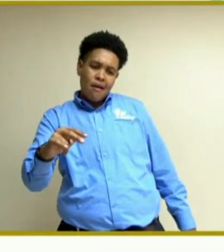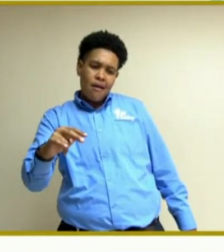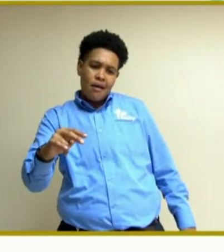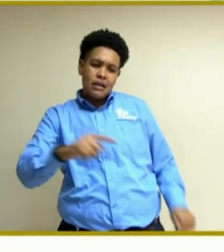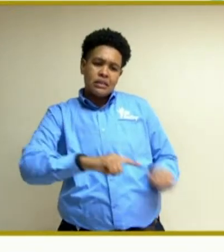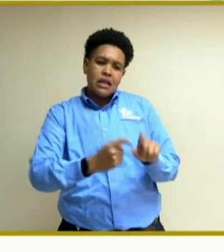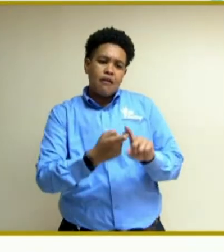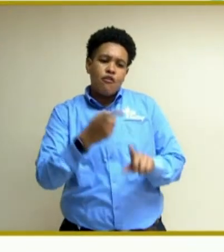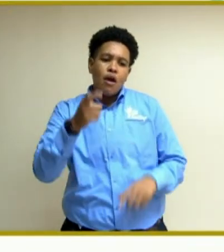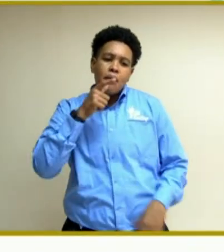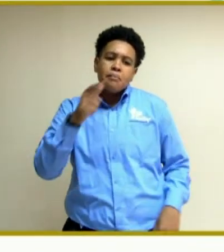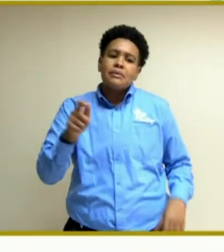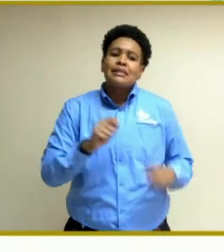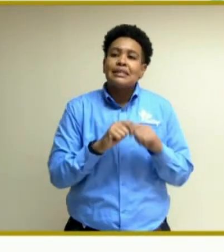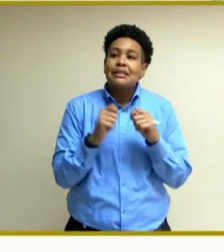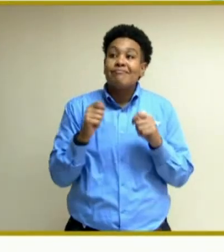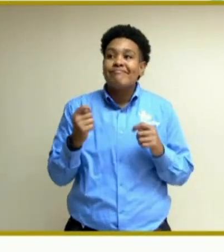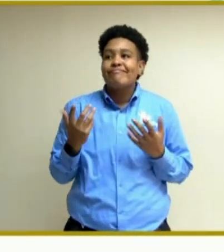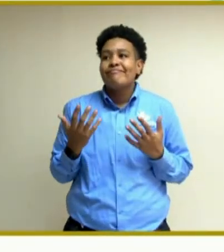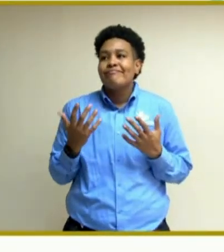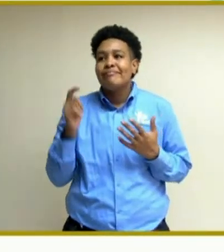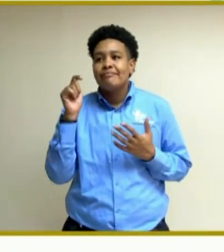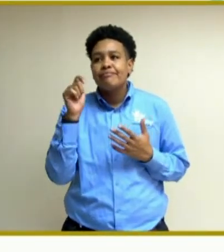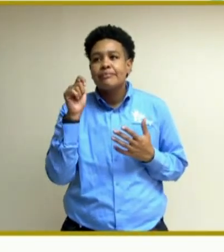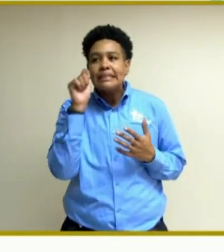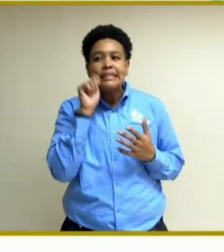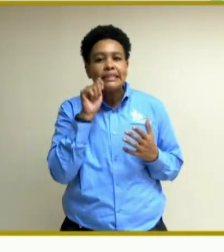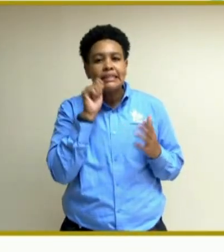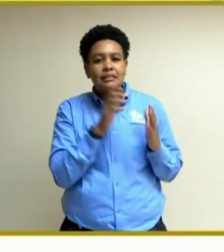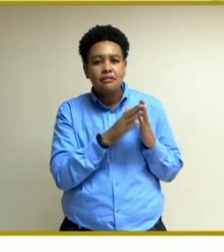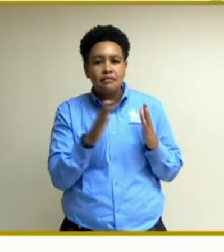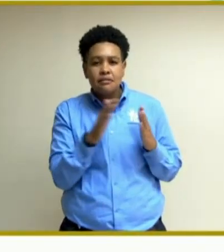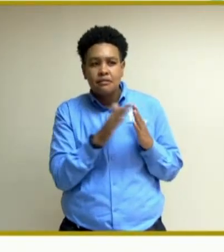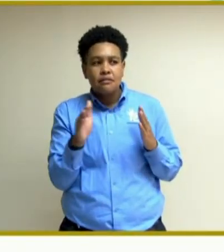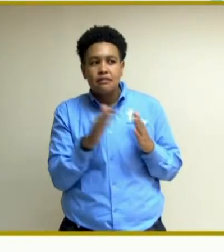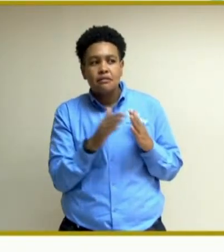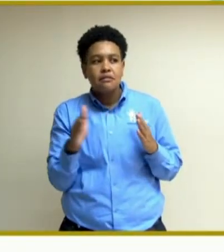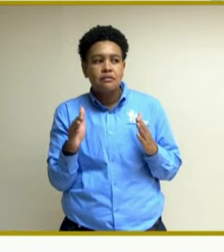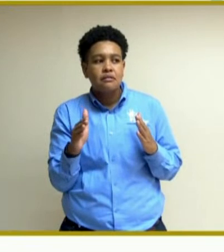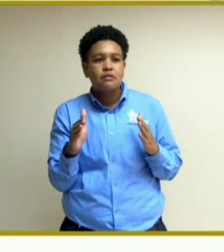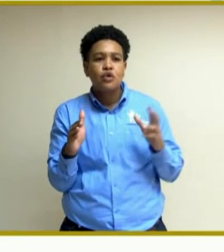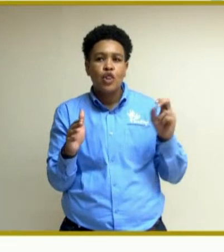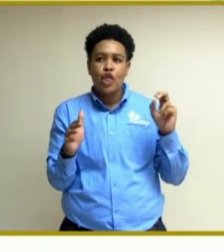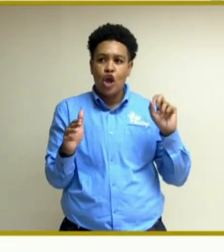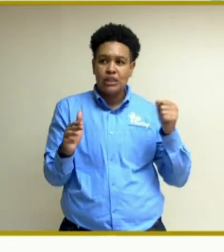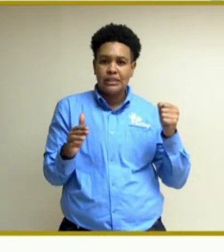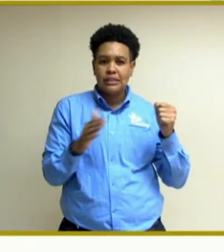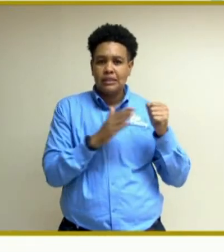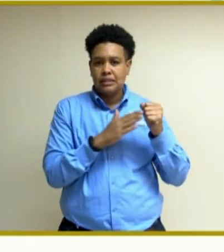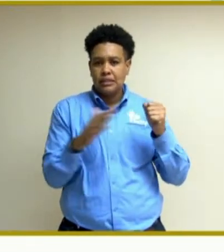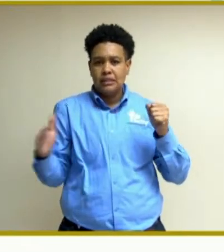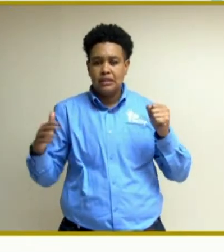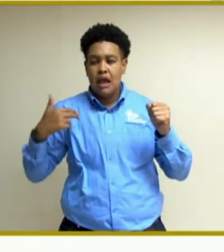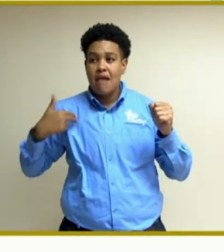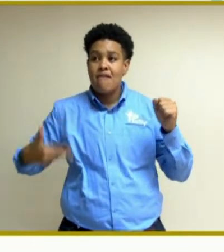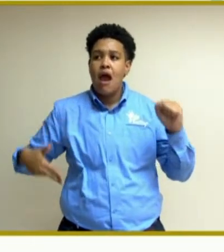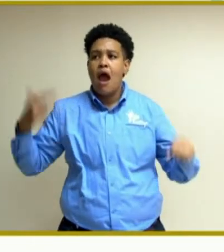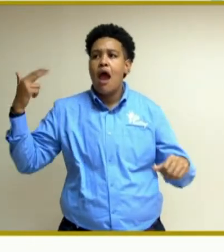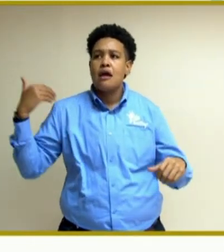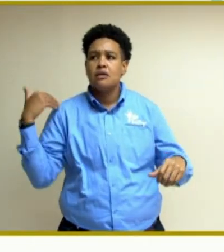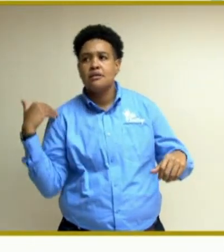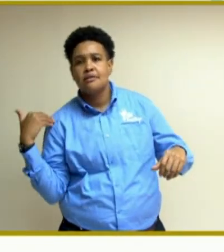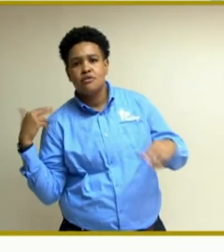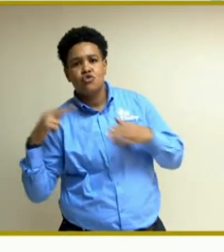the later teens to the 30s, has the highest burden